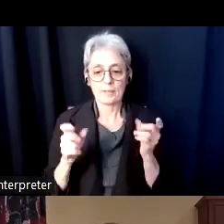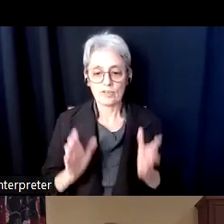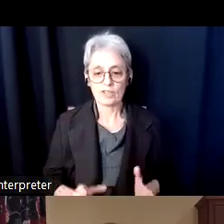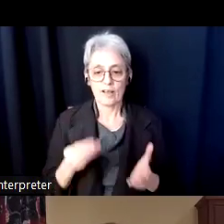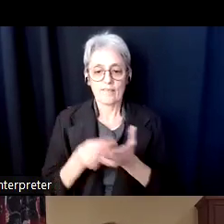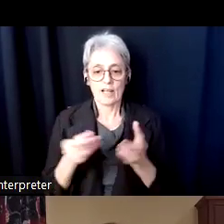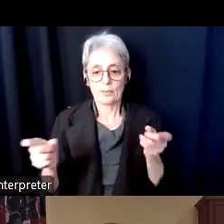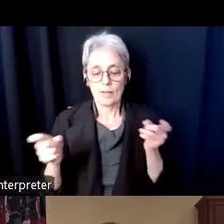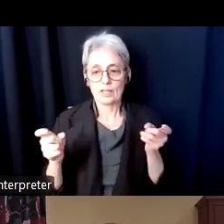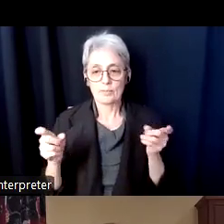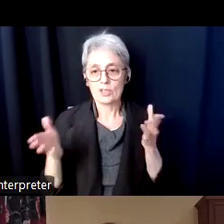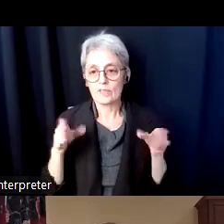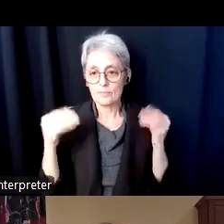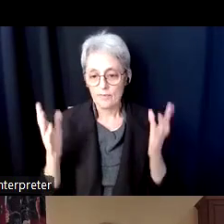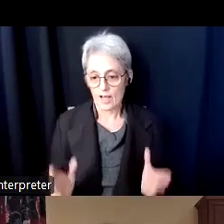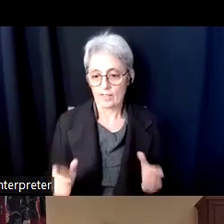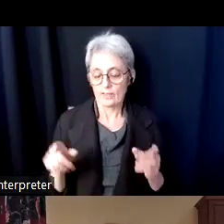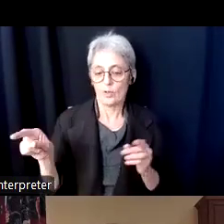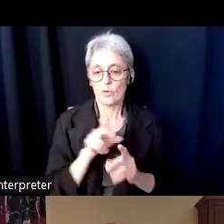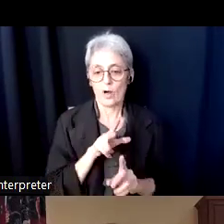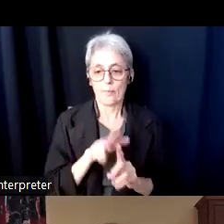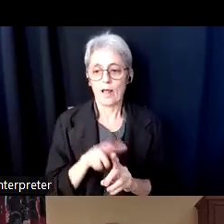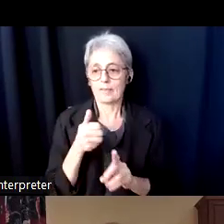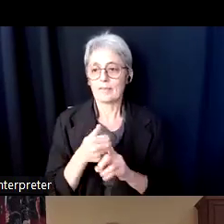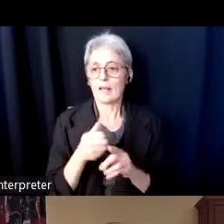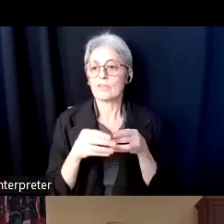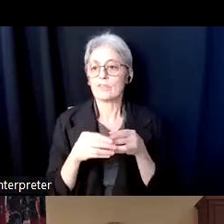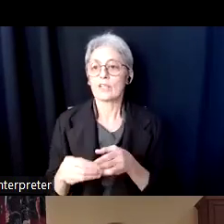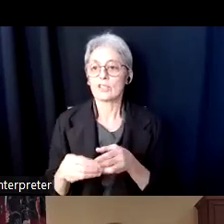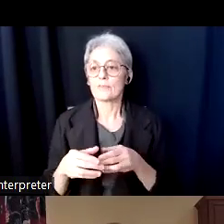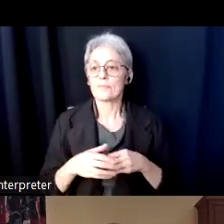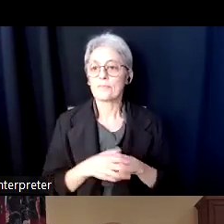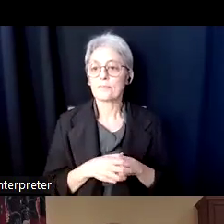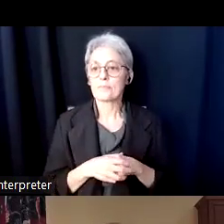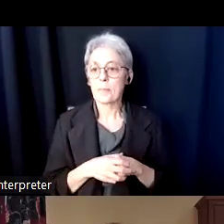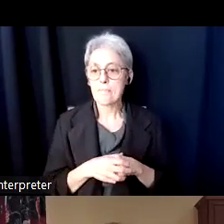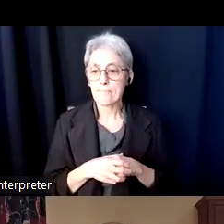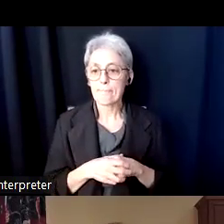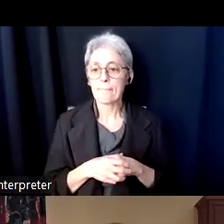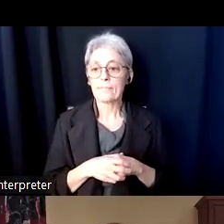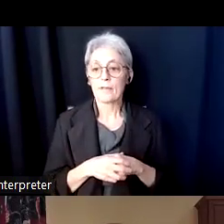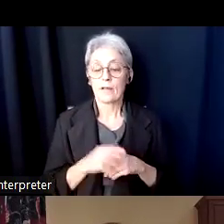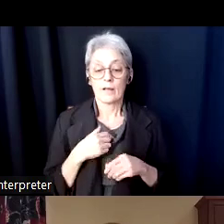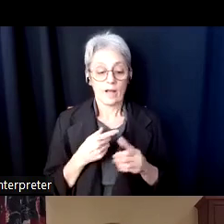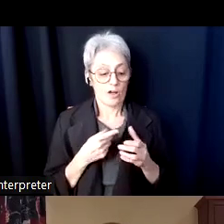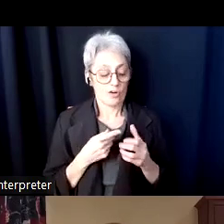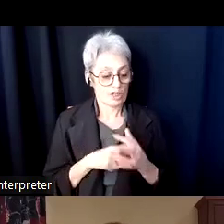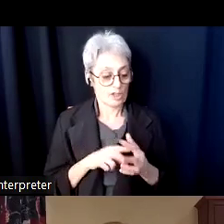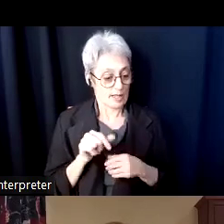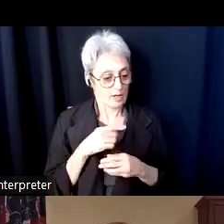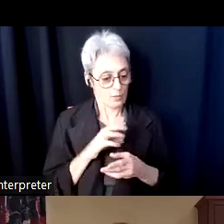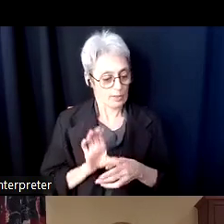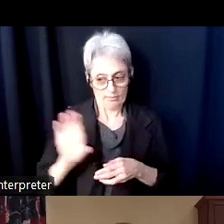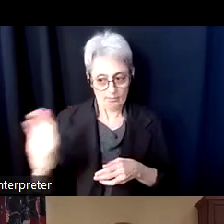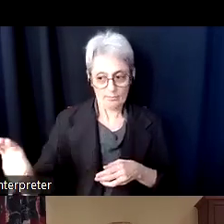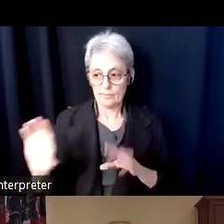services providers at Applied Self-Direction. We shared our initial data with that group as a quality check to make sure that the